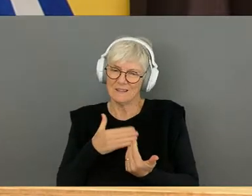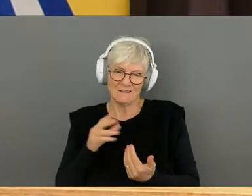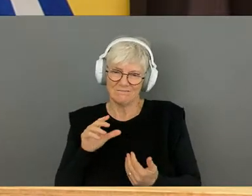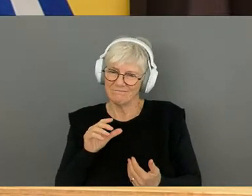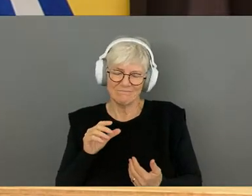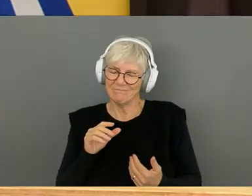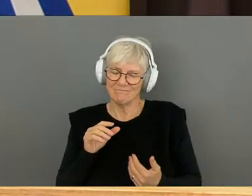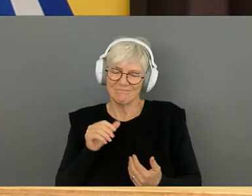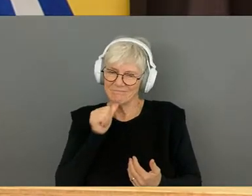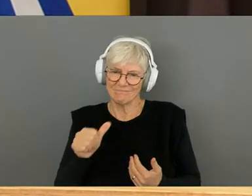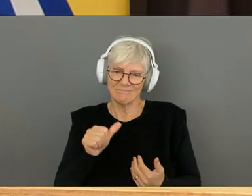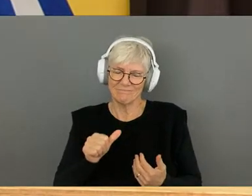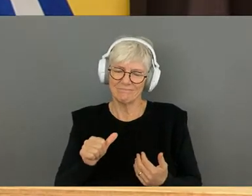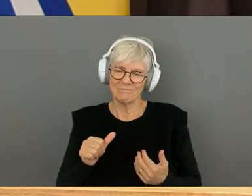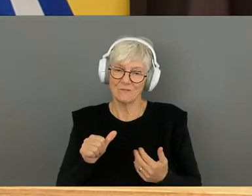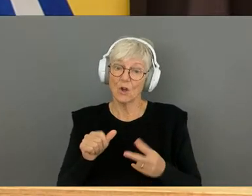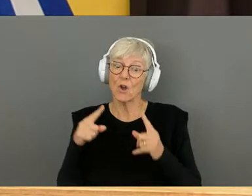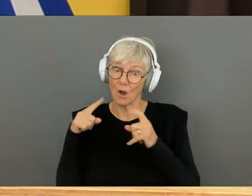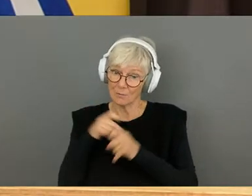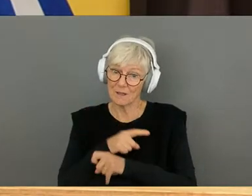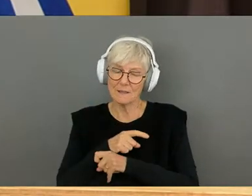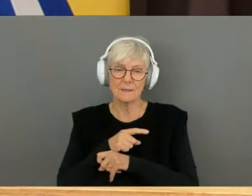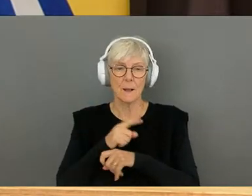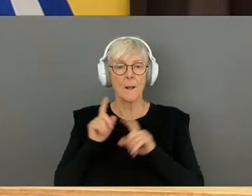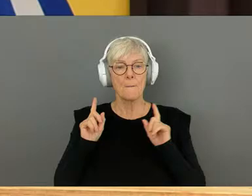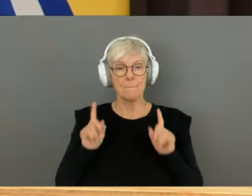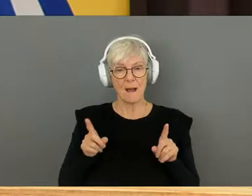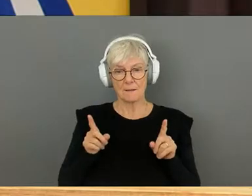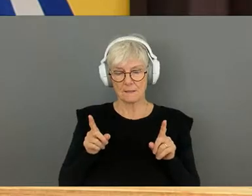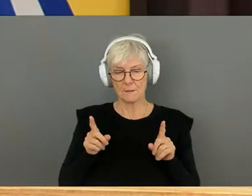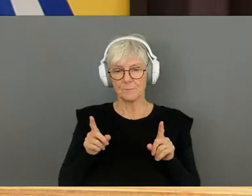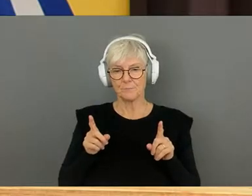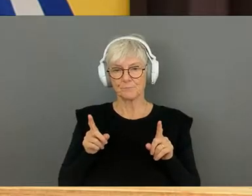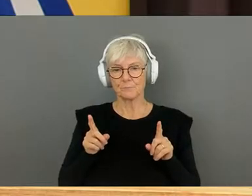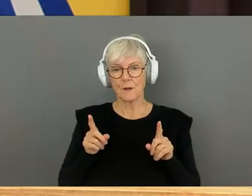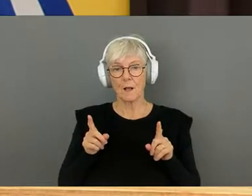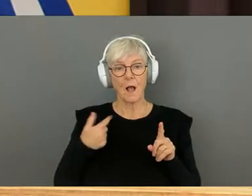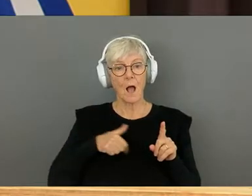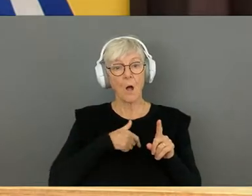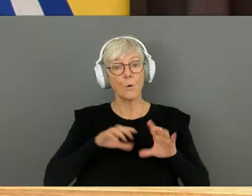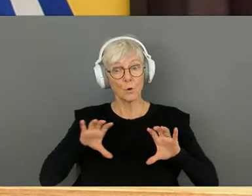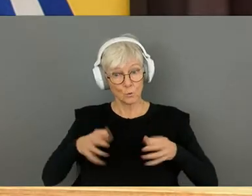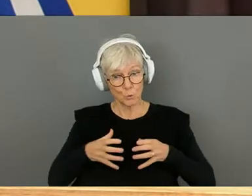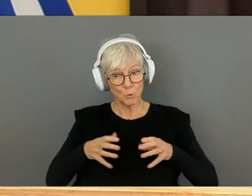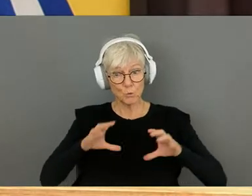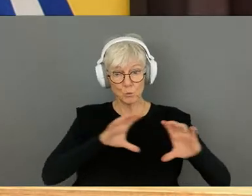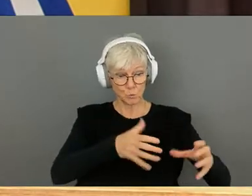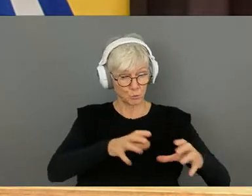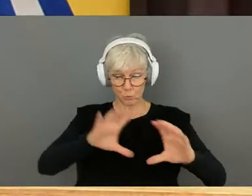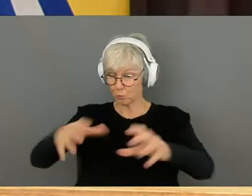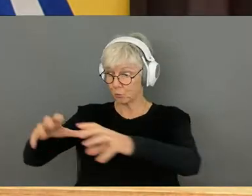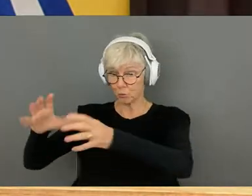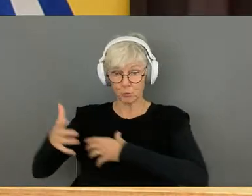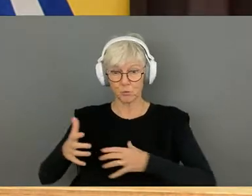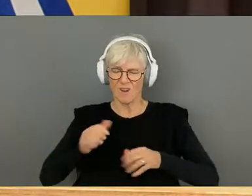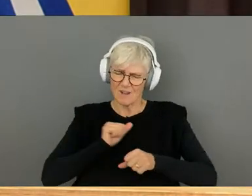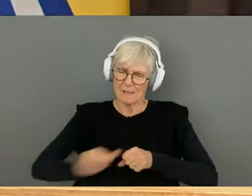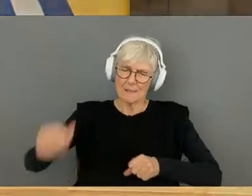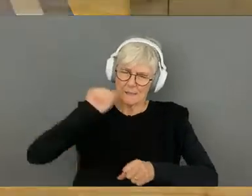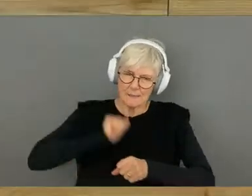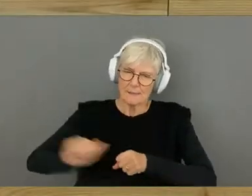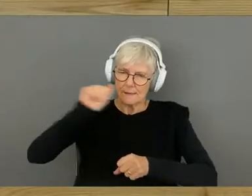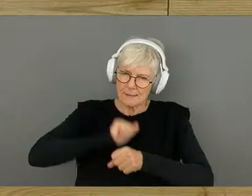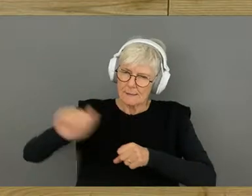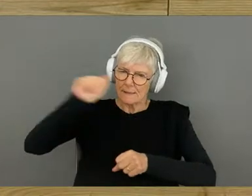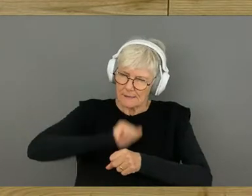But I would like to repeat that our crews are working very hard and they are determined to reestablish power for everyone before Christmas.